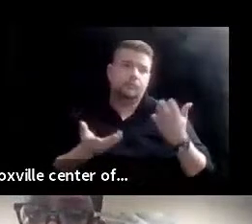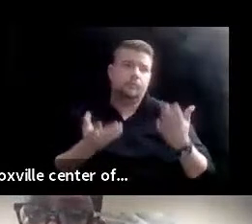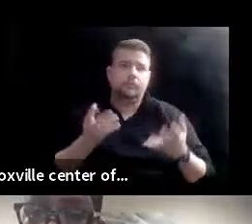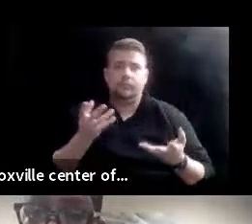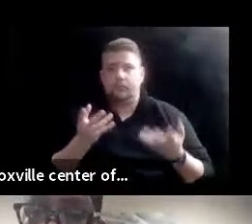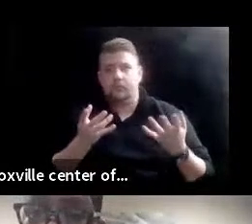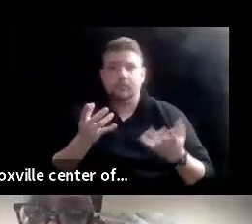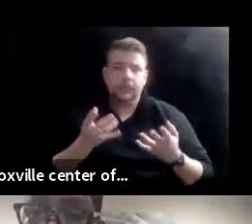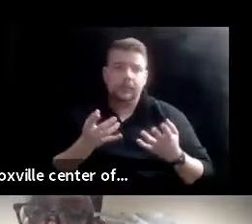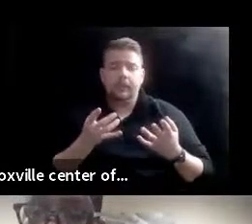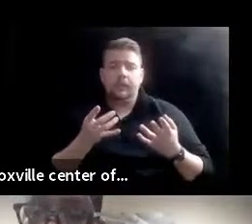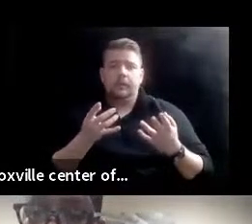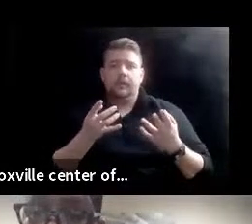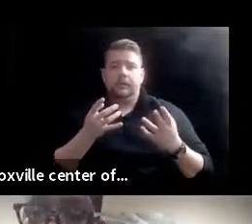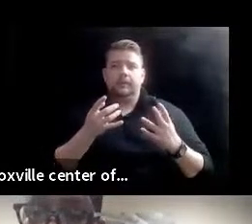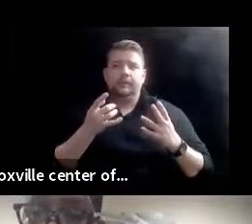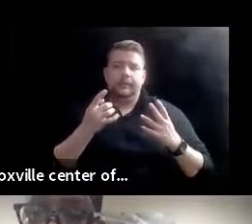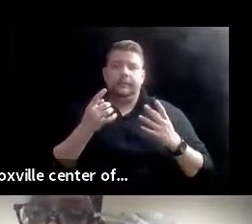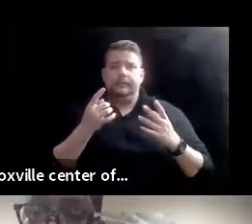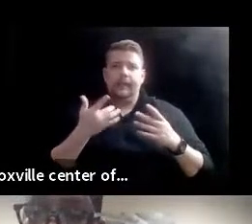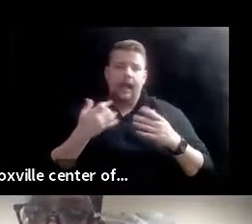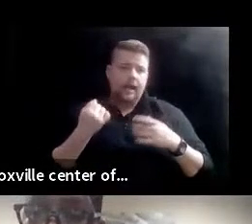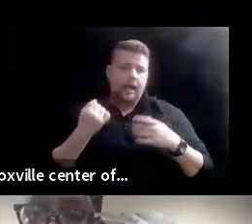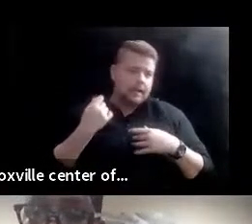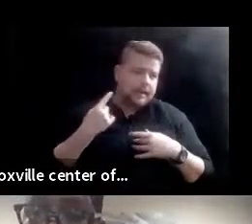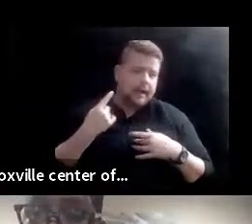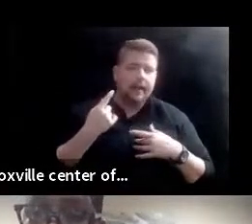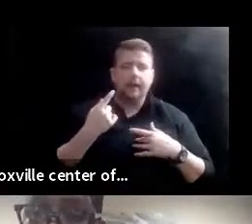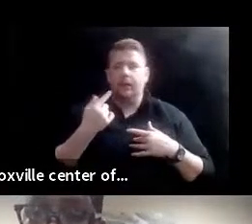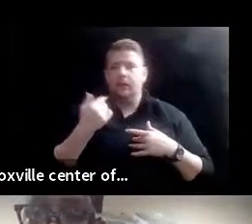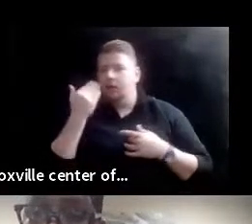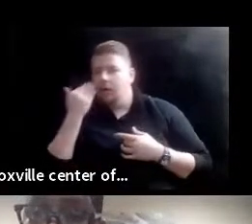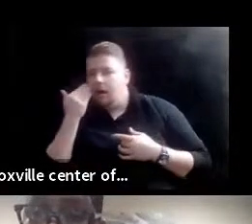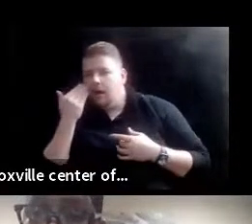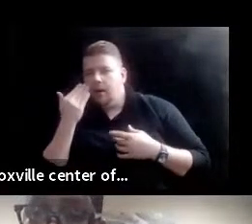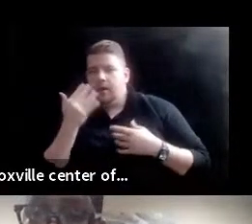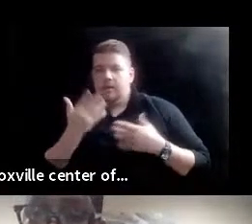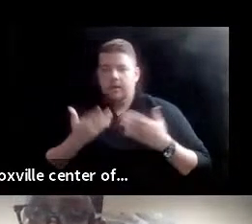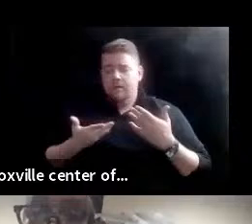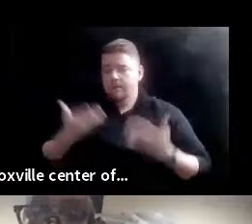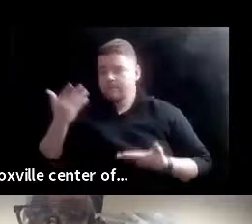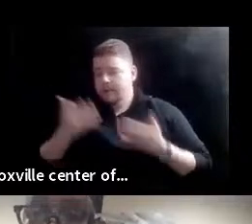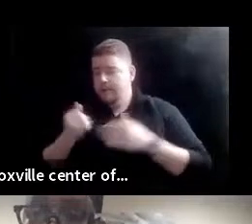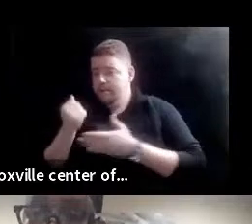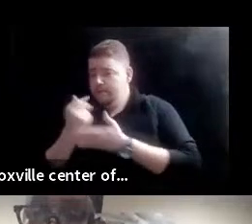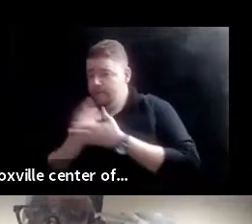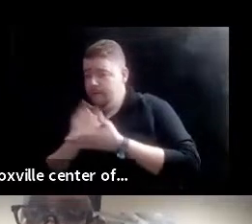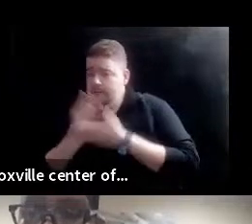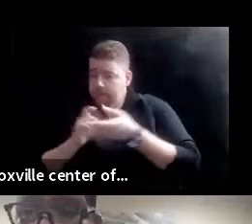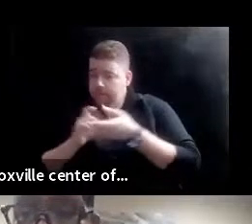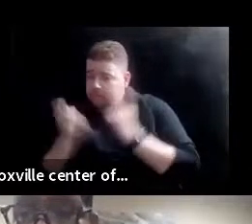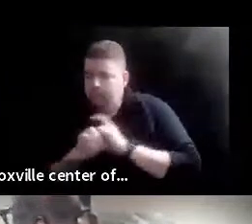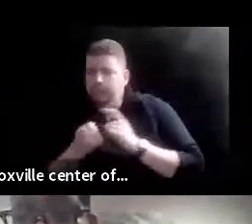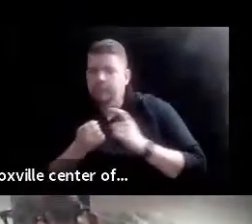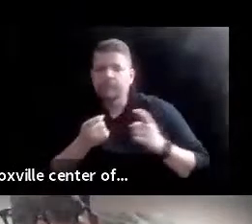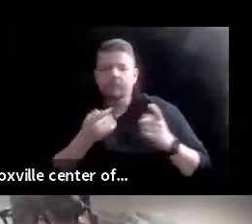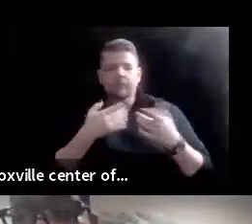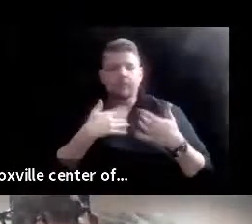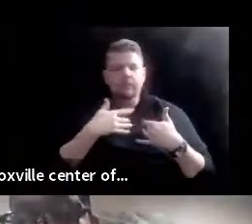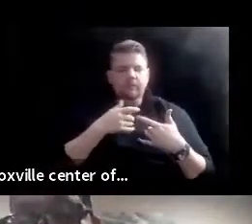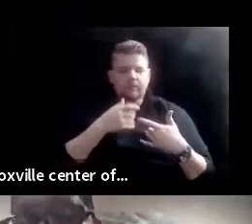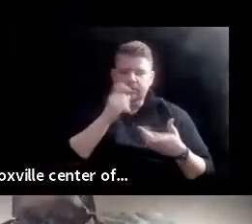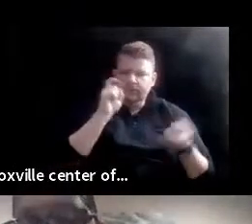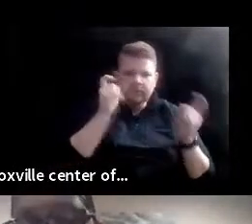a consensus? Is there a feeling that this might be approved with some changes? Are there any changes that any of us see in